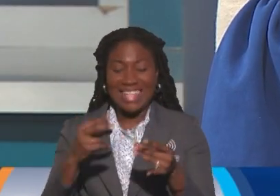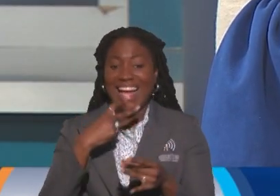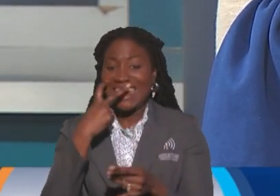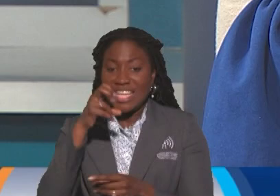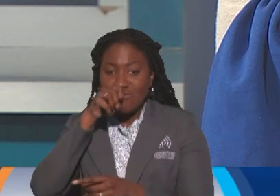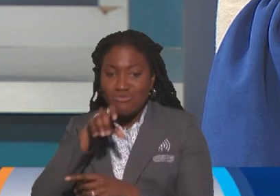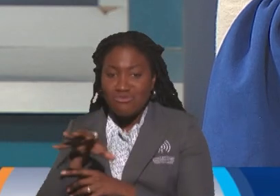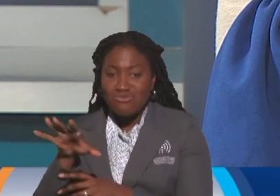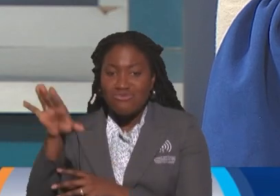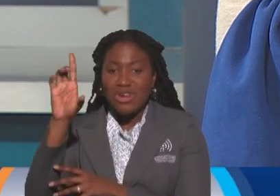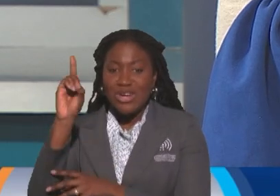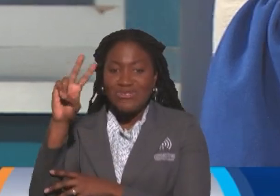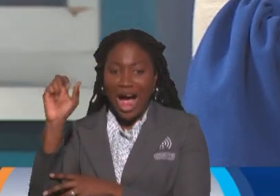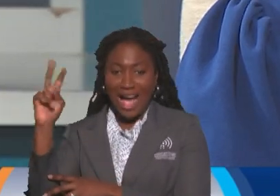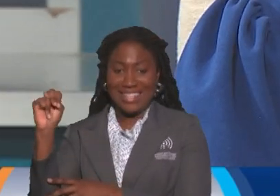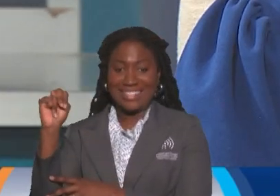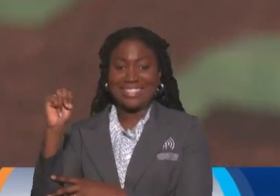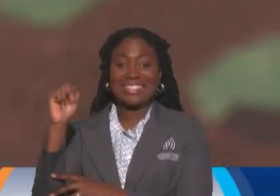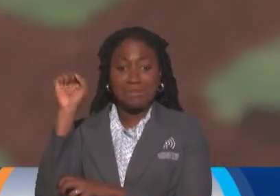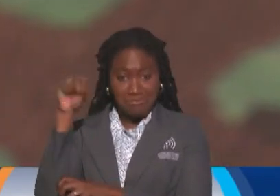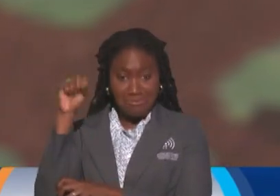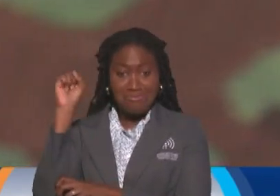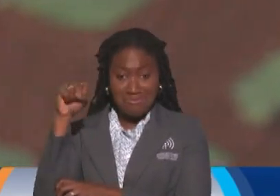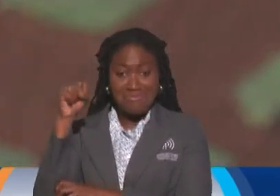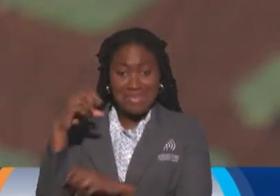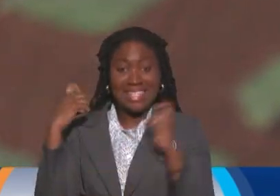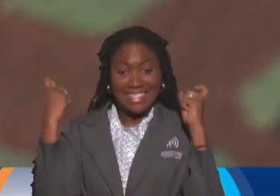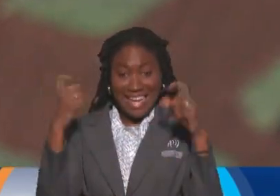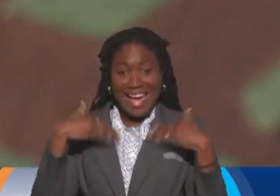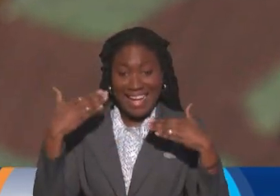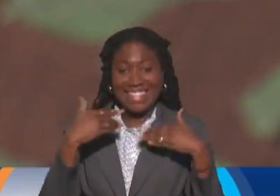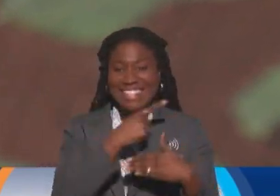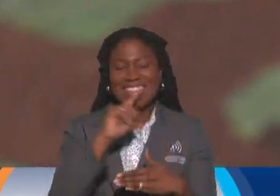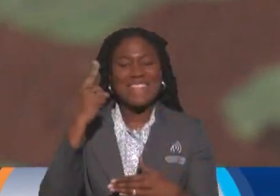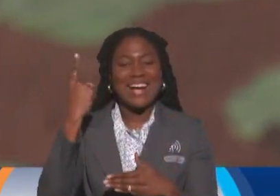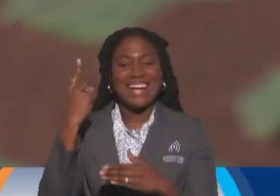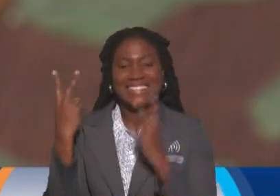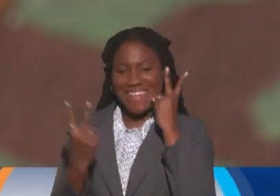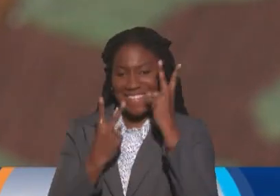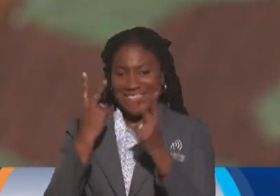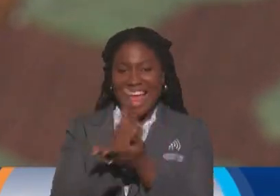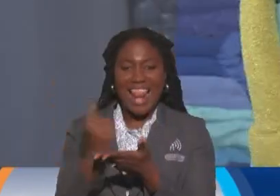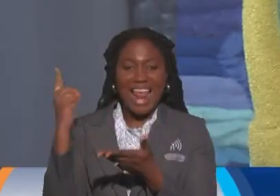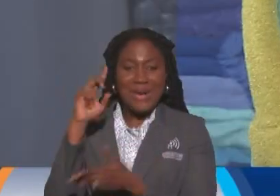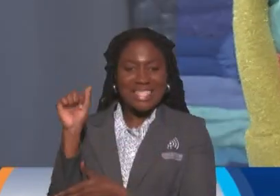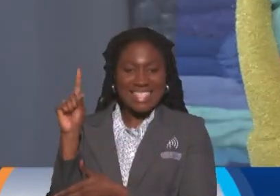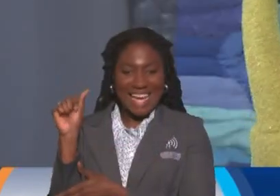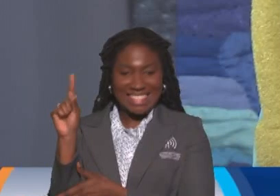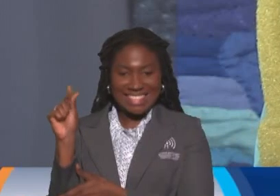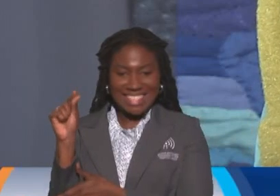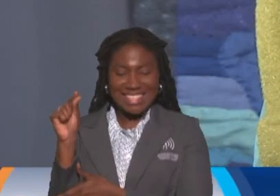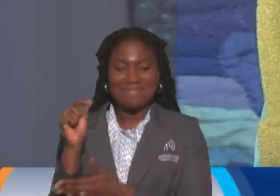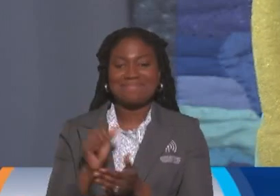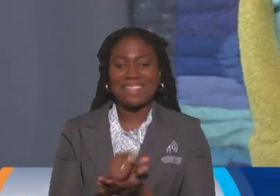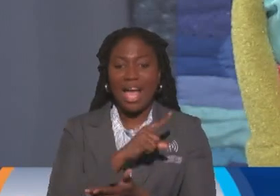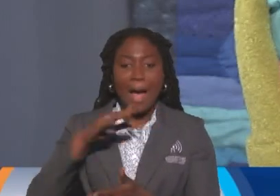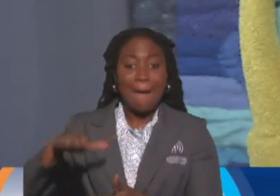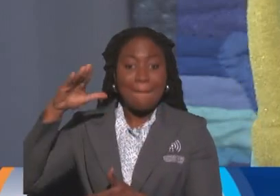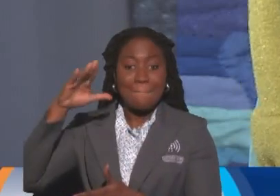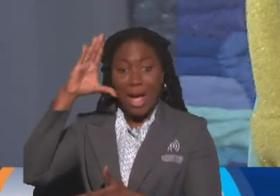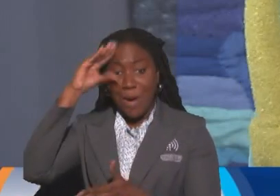enjoyed it as well. She's just there nodding. Yeah, she had her first visit on last week Saturday. Her big brother,